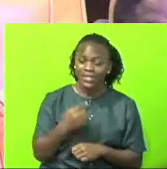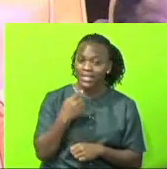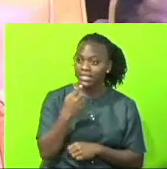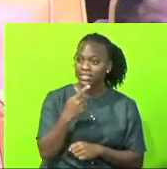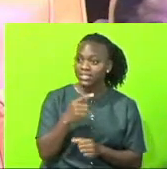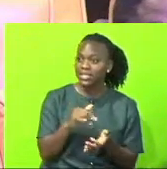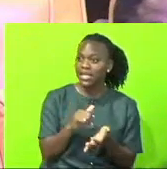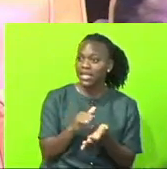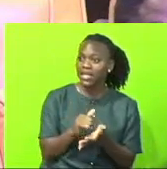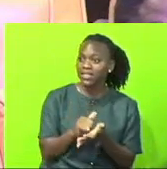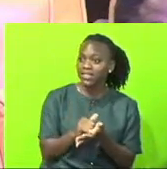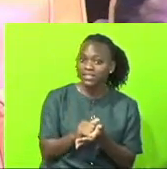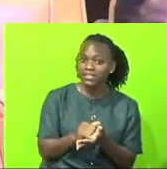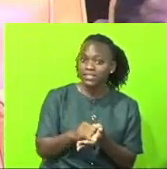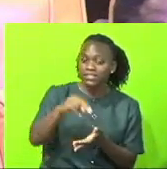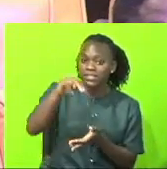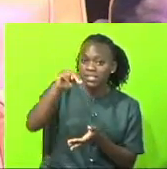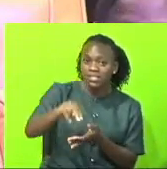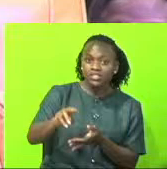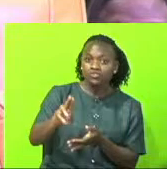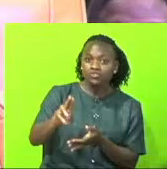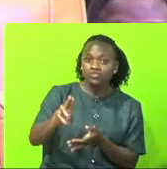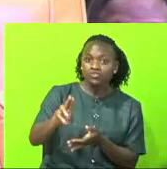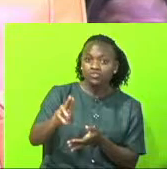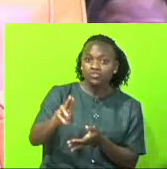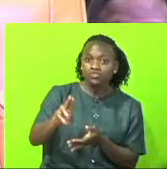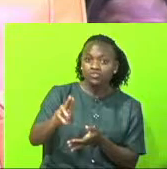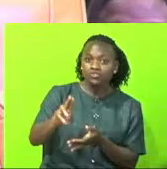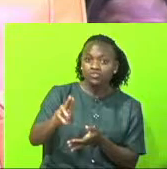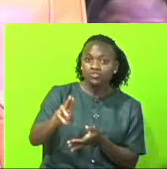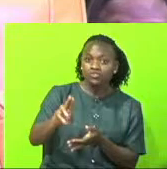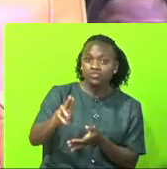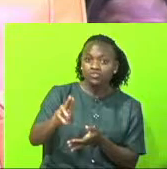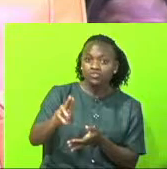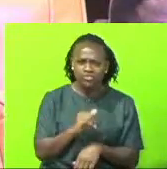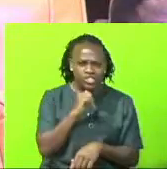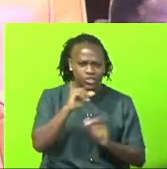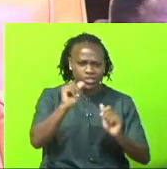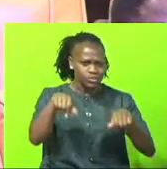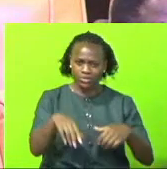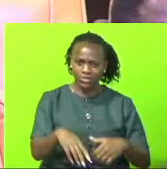that should be applicable today is baffling.